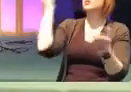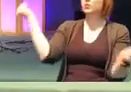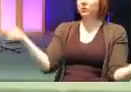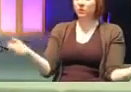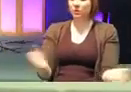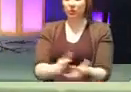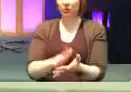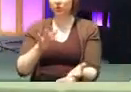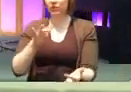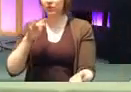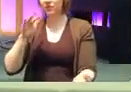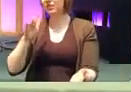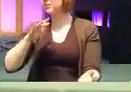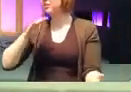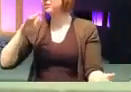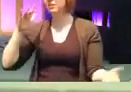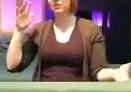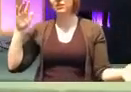deserve the glory.